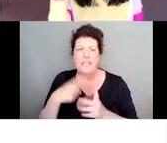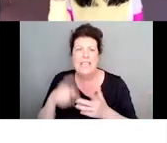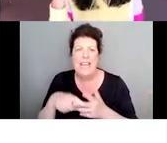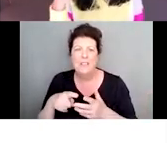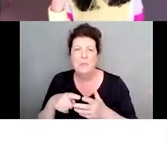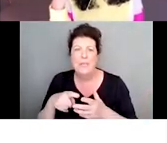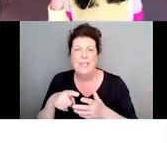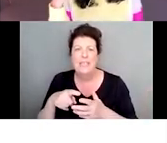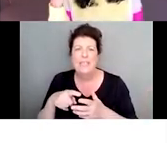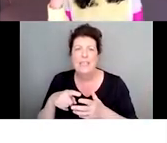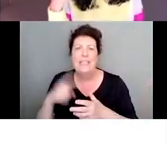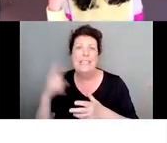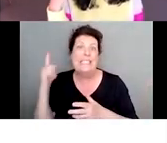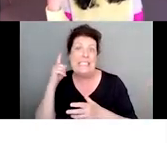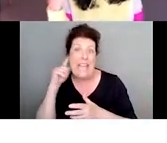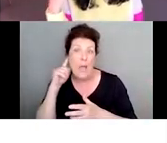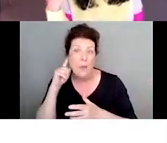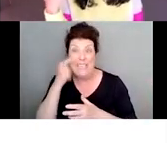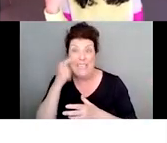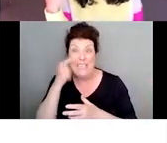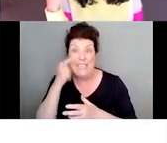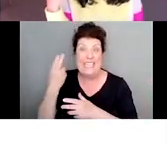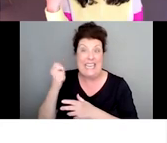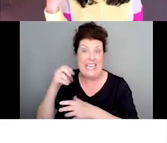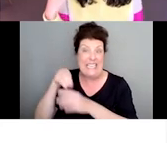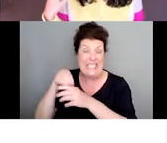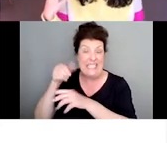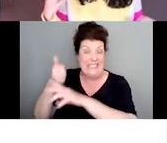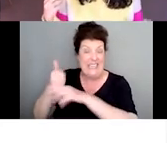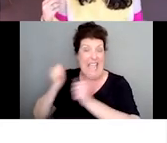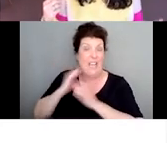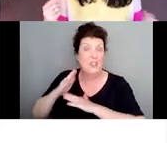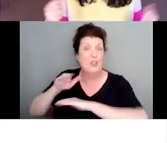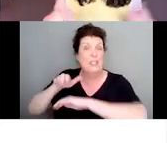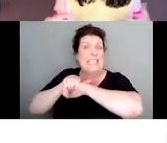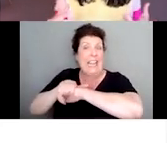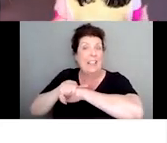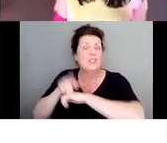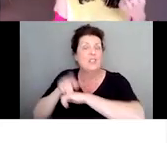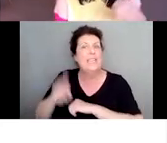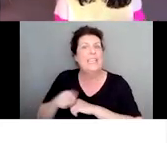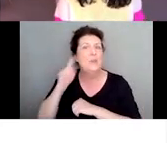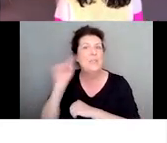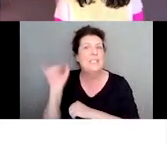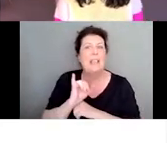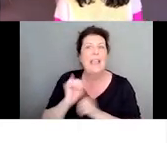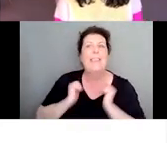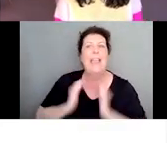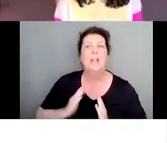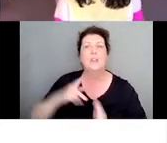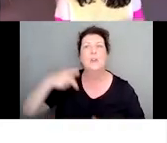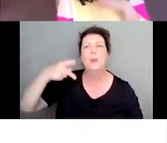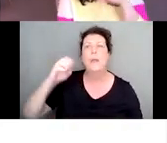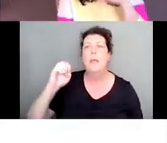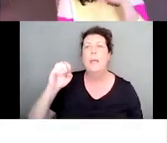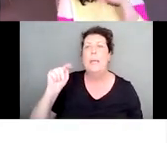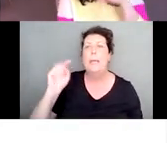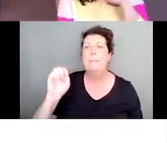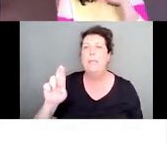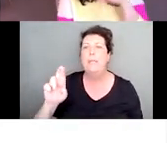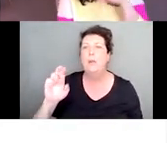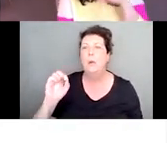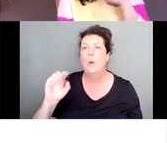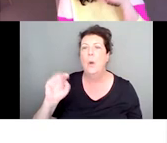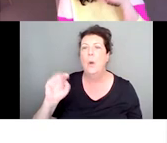needed to sound like Peter O'Toole a little bit. Um, so yeah. And I, I, it was, there was a